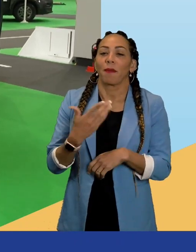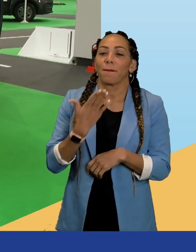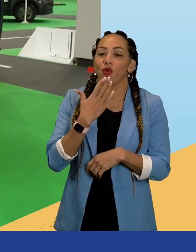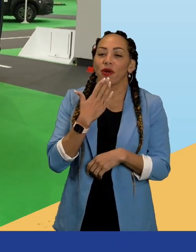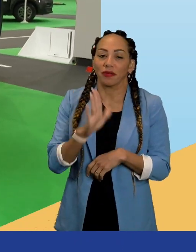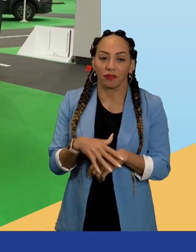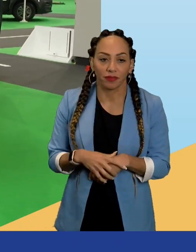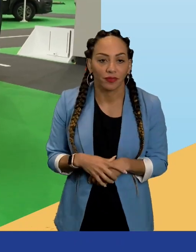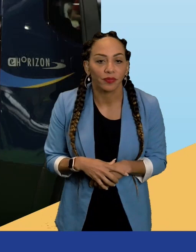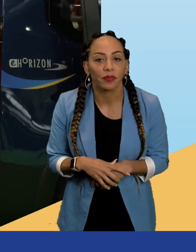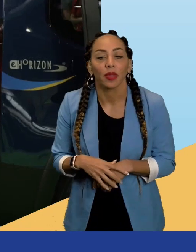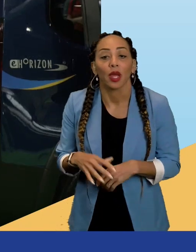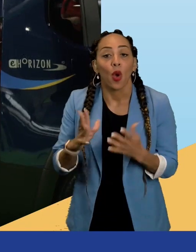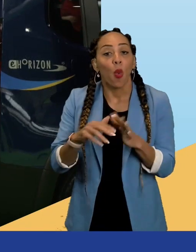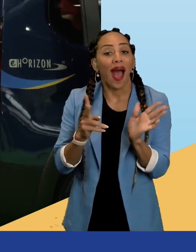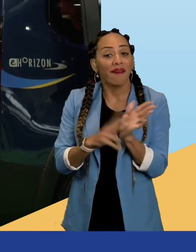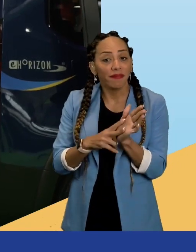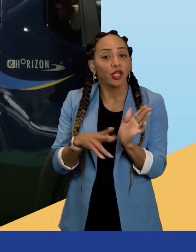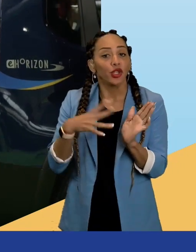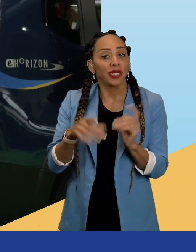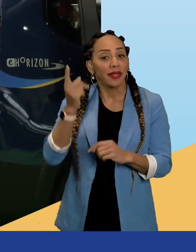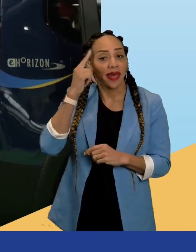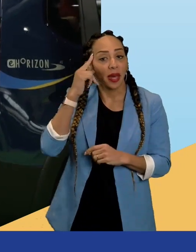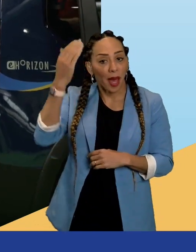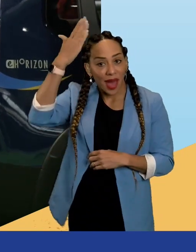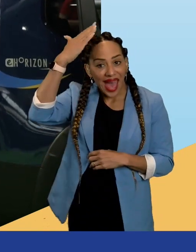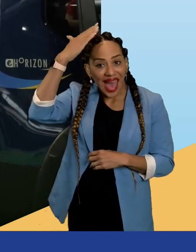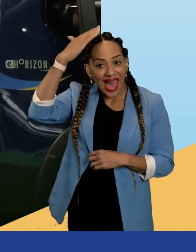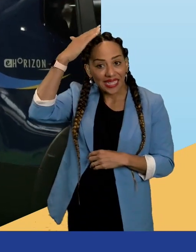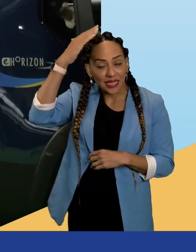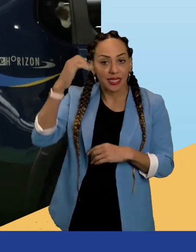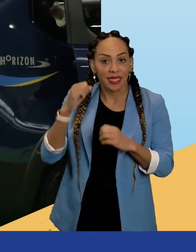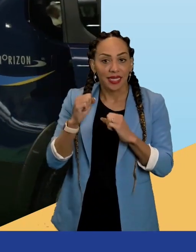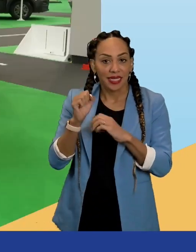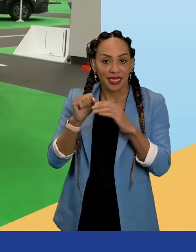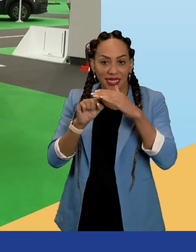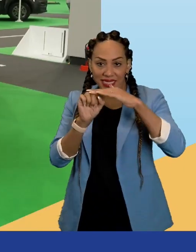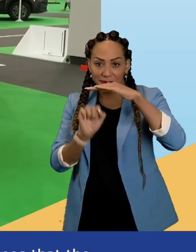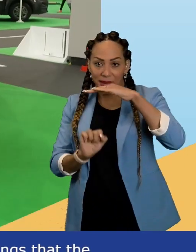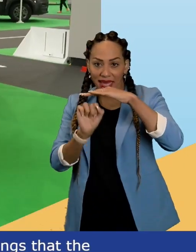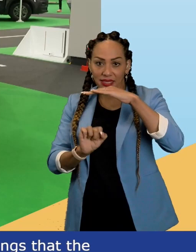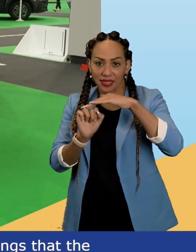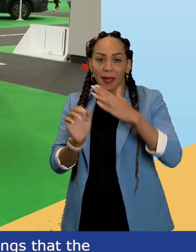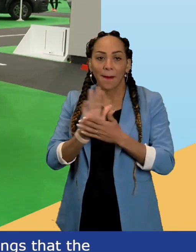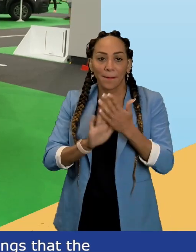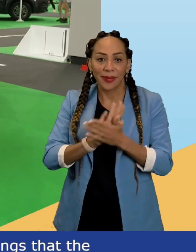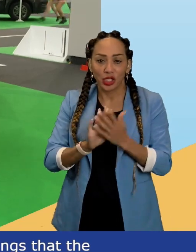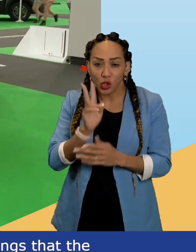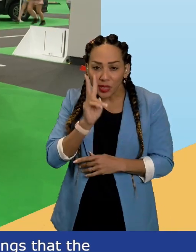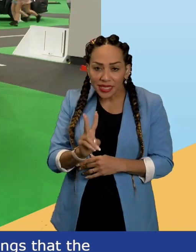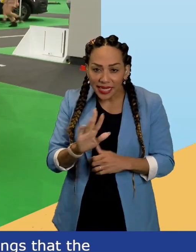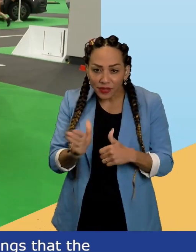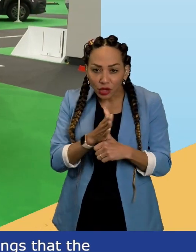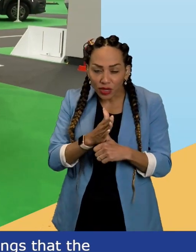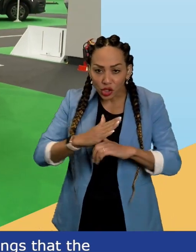to allow as much headroom as possible for someone travelling in their wheelchair is to lower the floor. And you can see the original boot floor height here. Yes. Now,